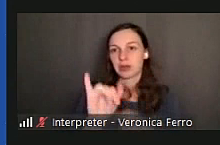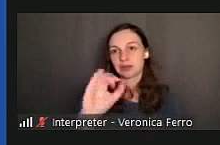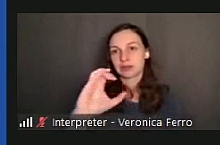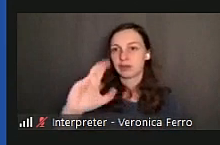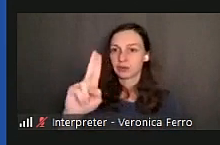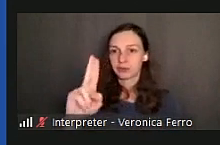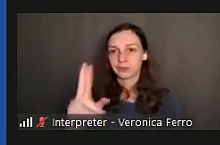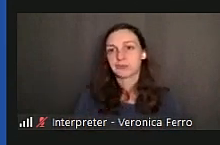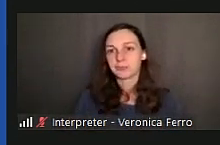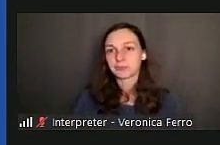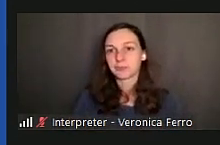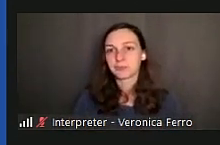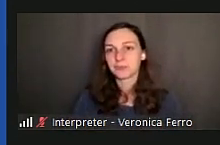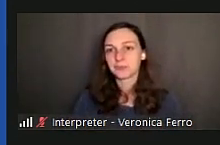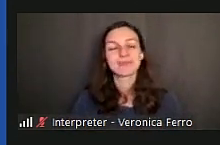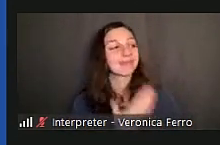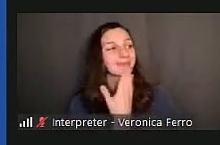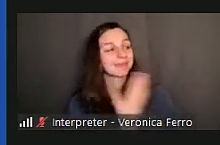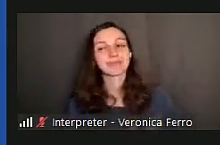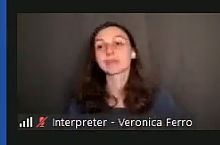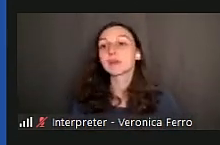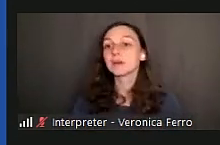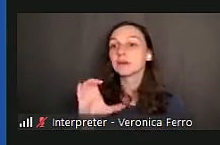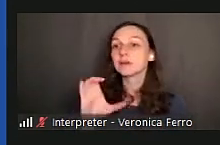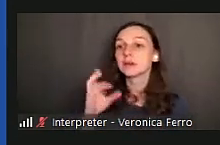Thank you. All right, Chris Vanderveen, go ahead.